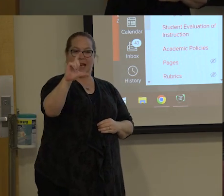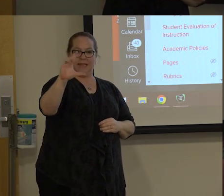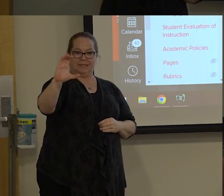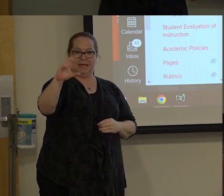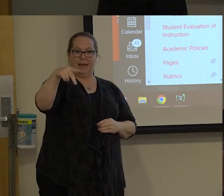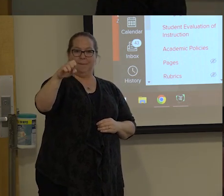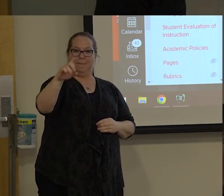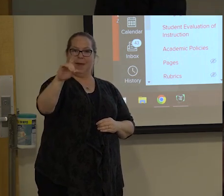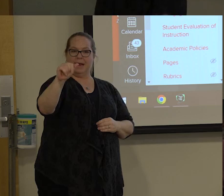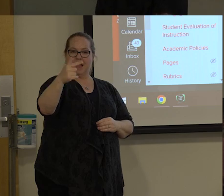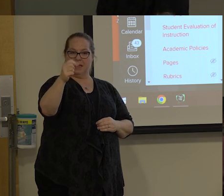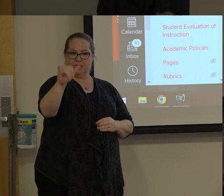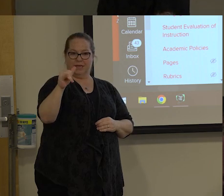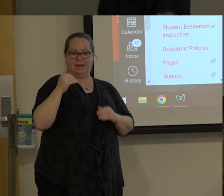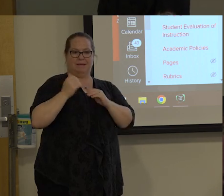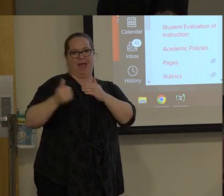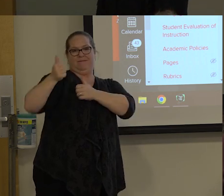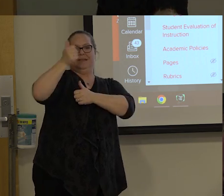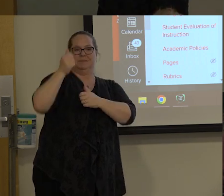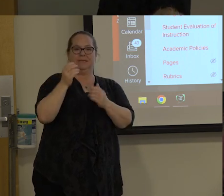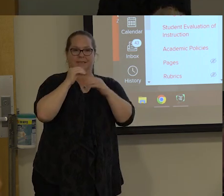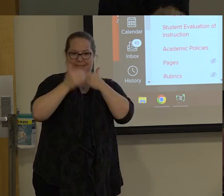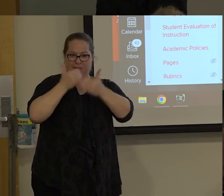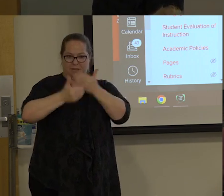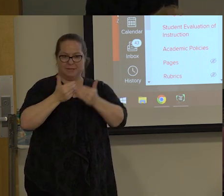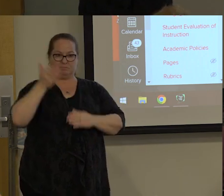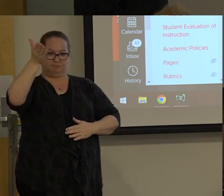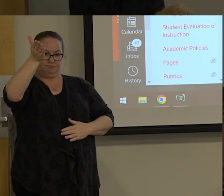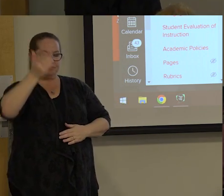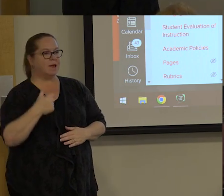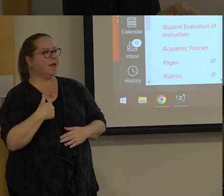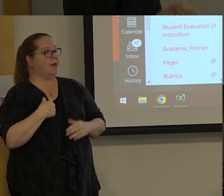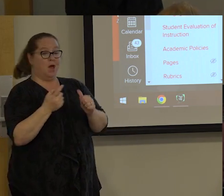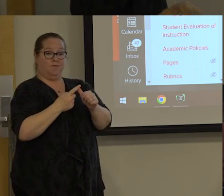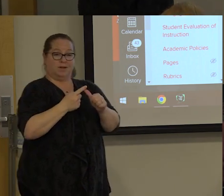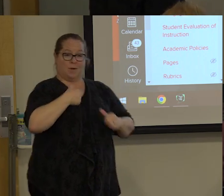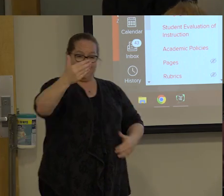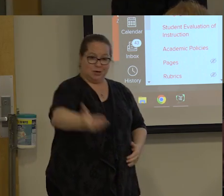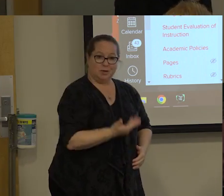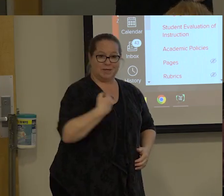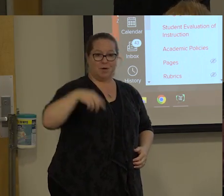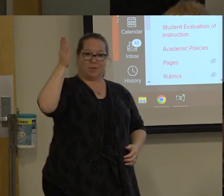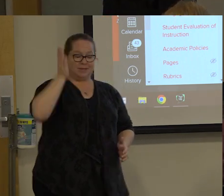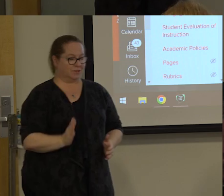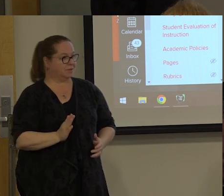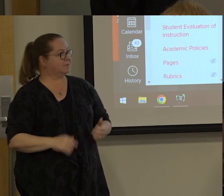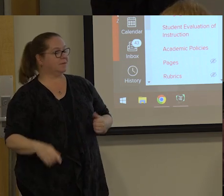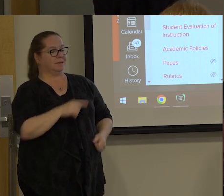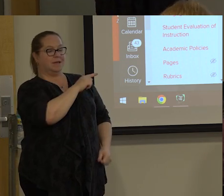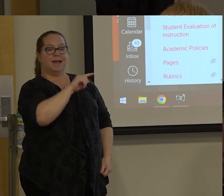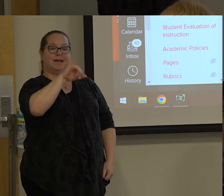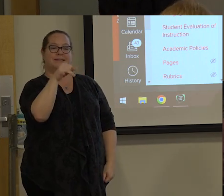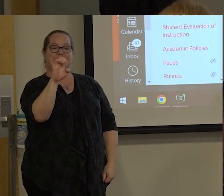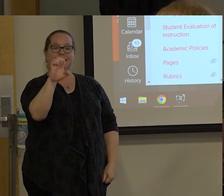CLLC Pedagogy Advancement Series presentation. And I'm going to first of all introduce our presenters. We have